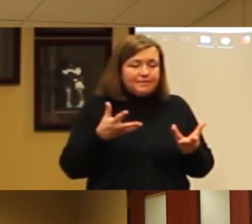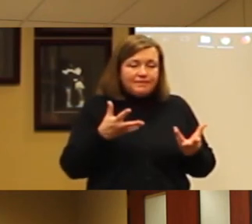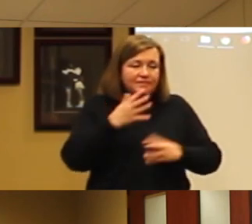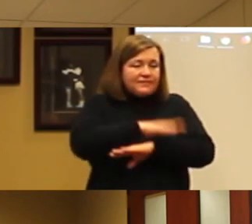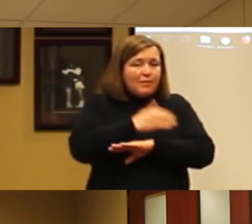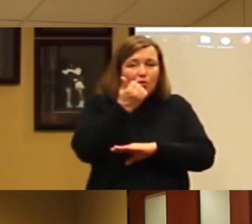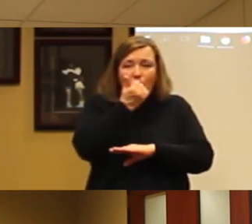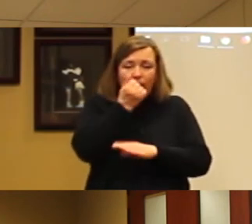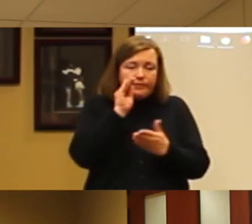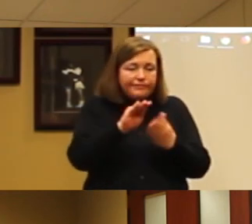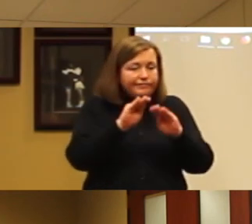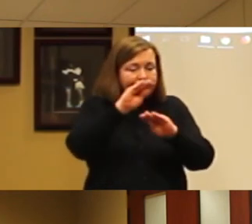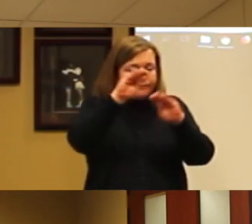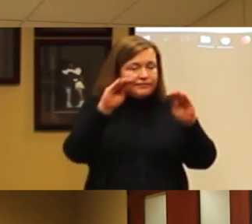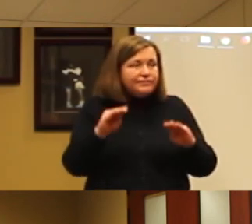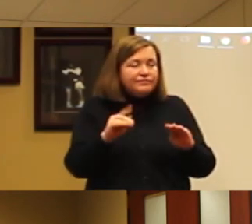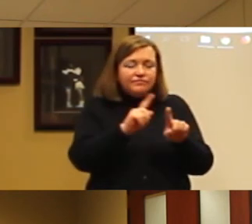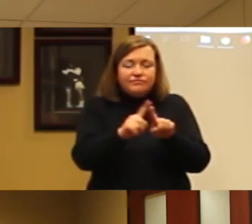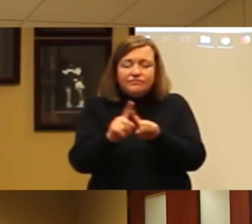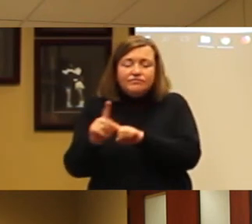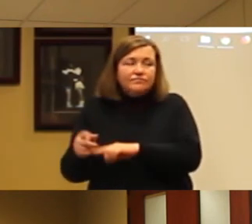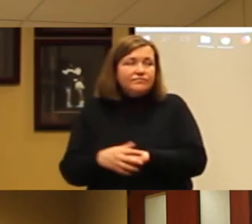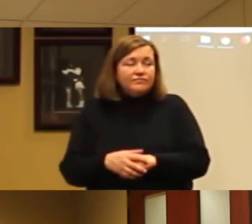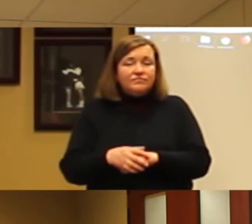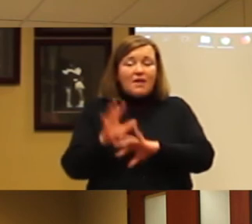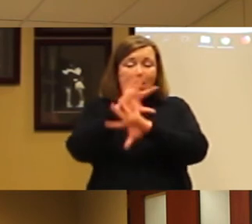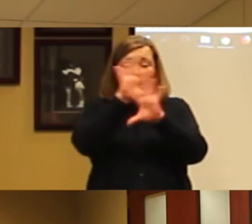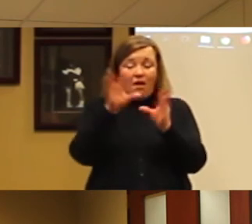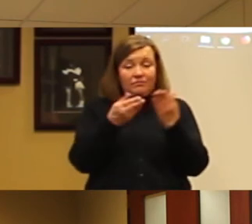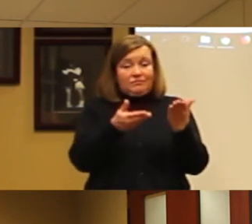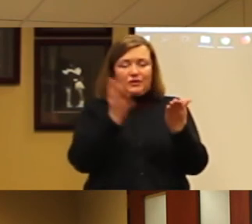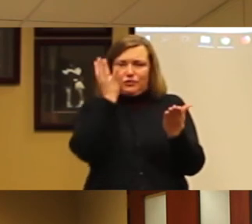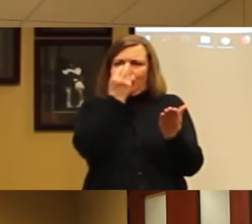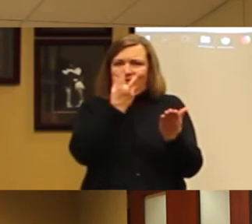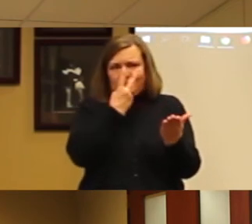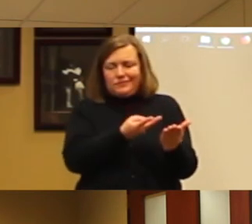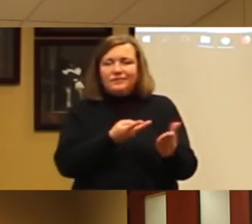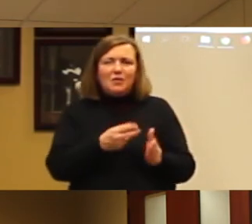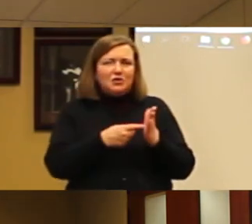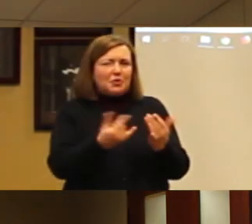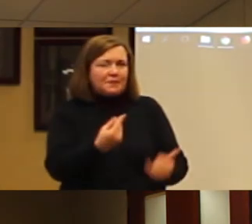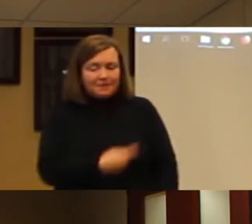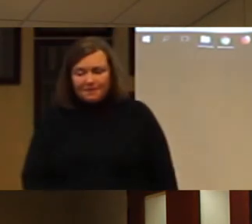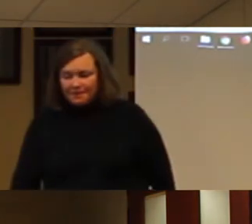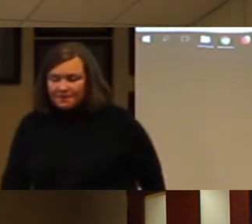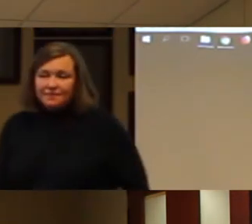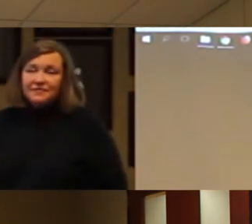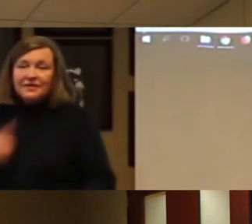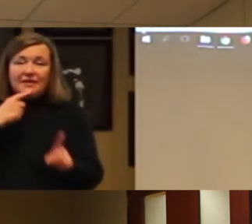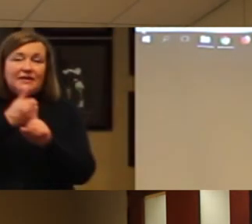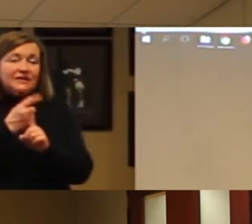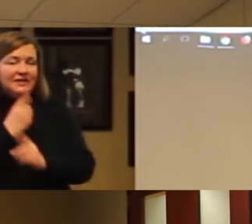tablecloth. It doesn't matter, but they, at the end, they are beautiful. Let's go ahead. He's very inspired